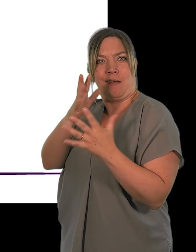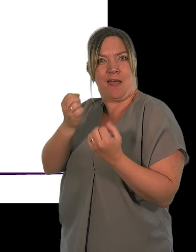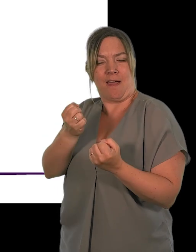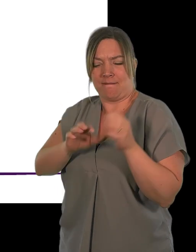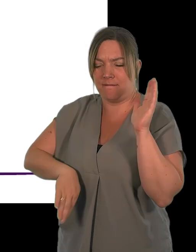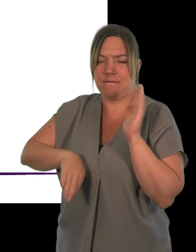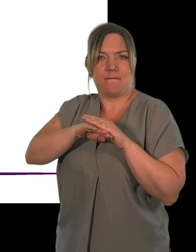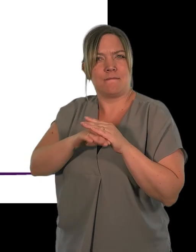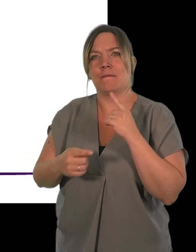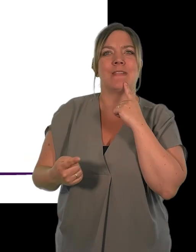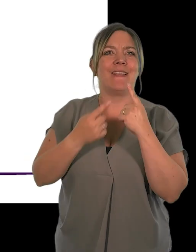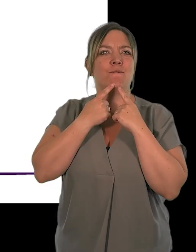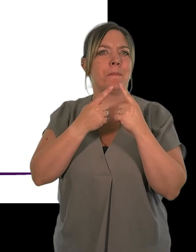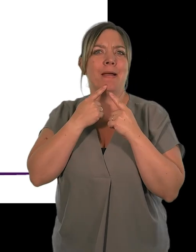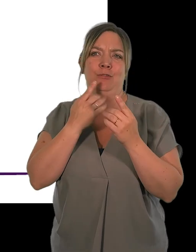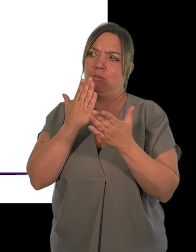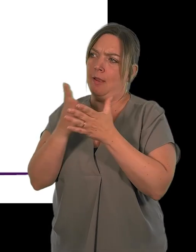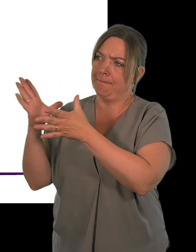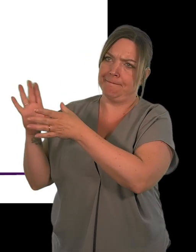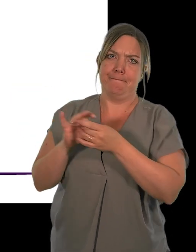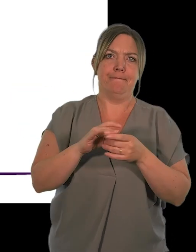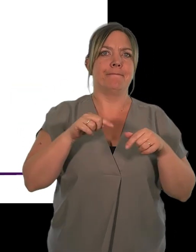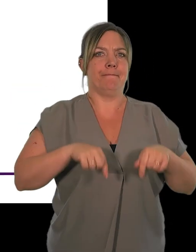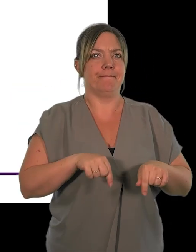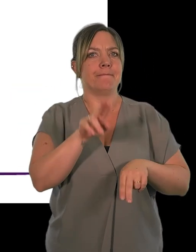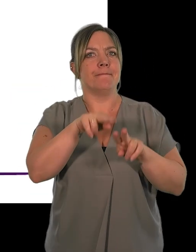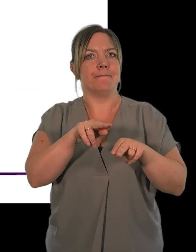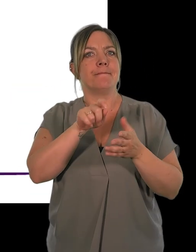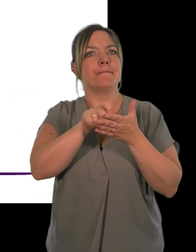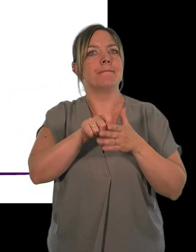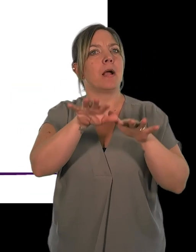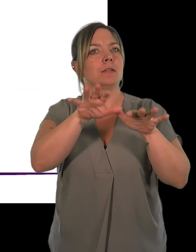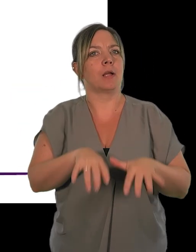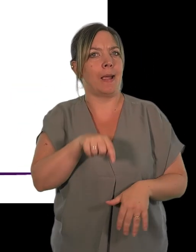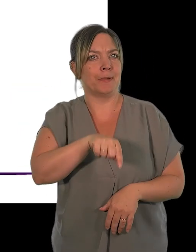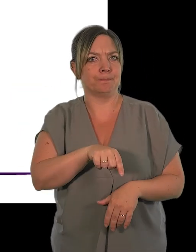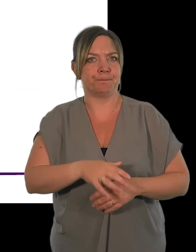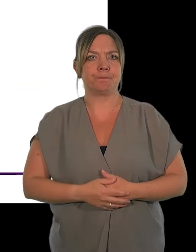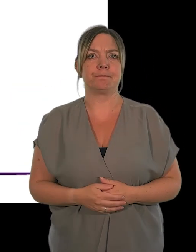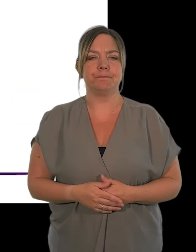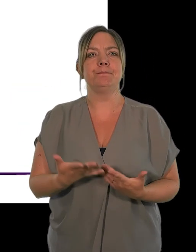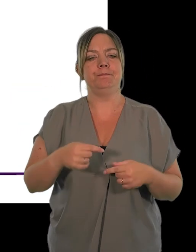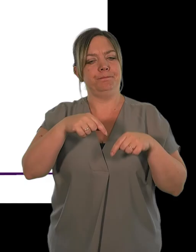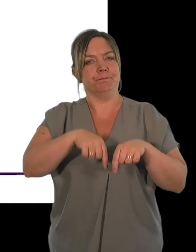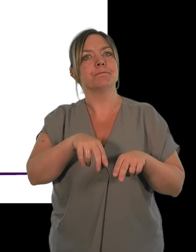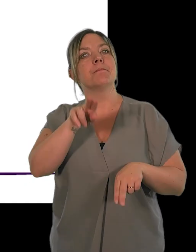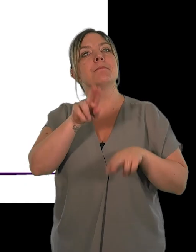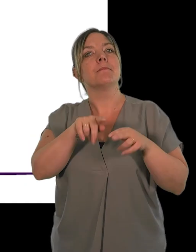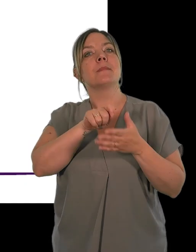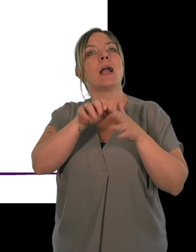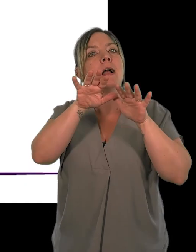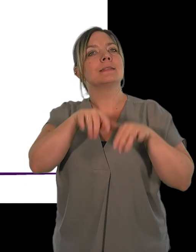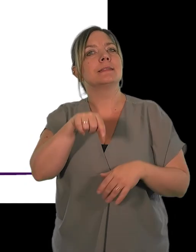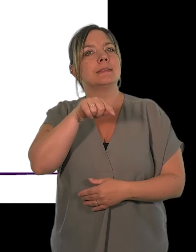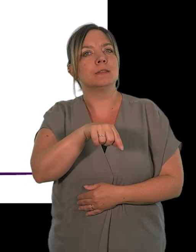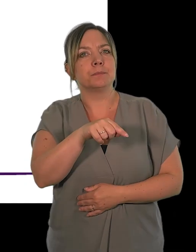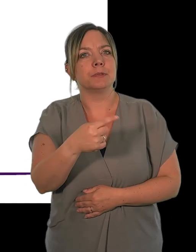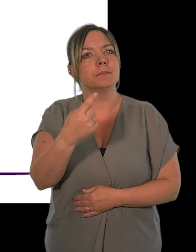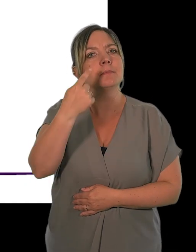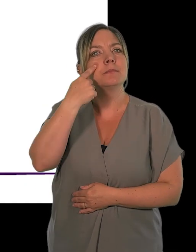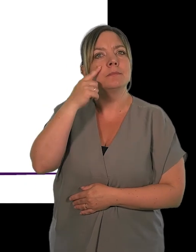So let's look at the assessment. This is the introduction, or often referred to as setting the scene. For